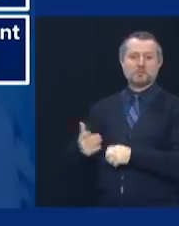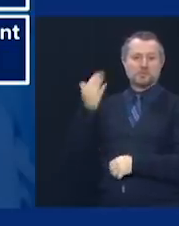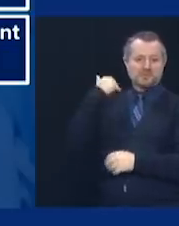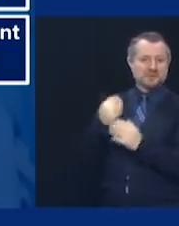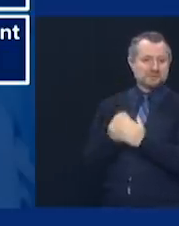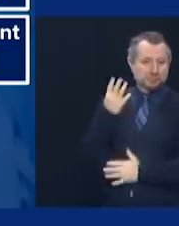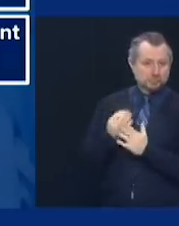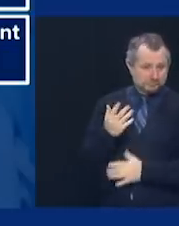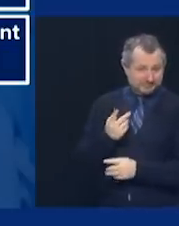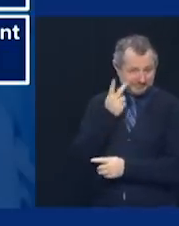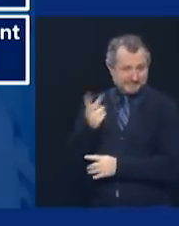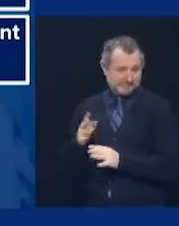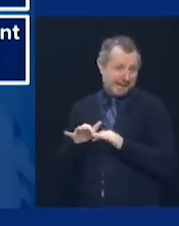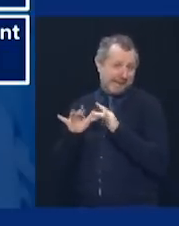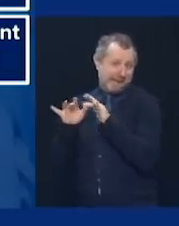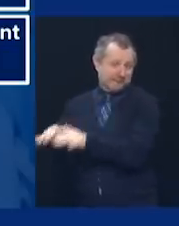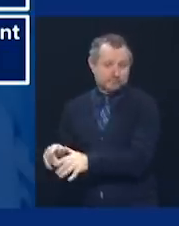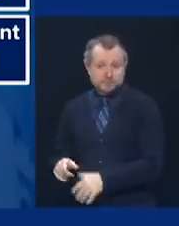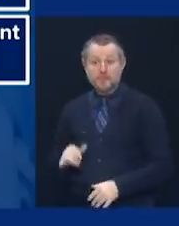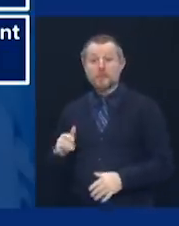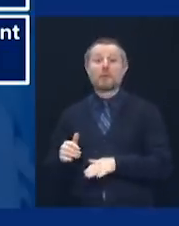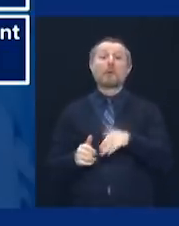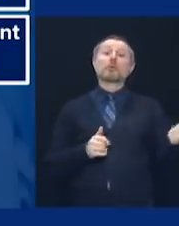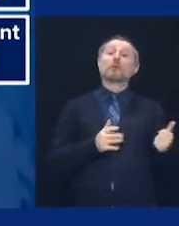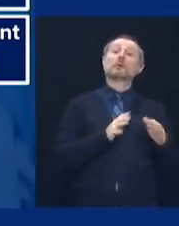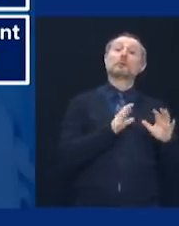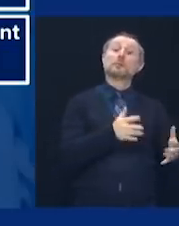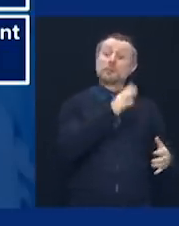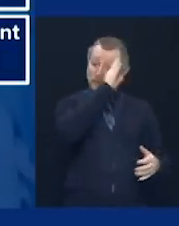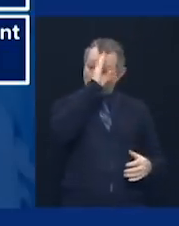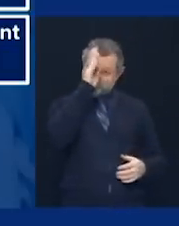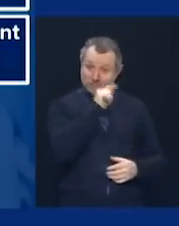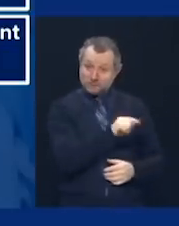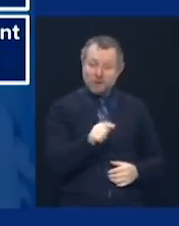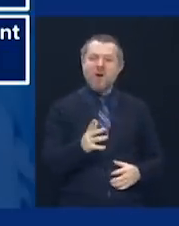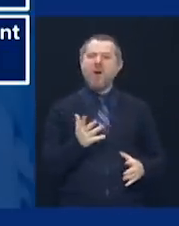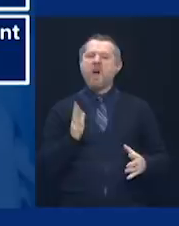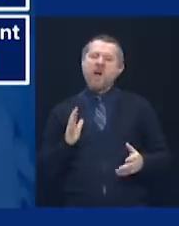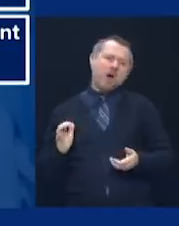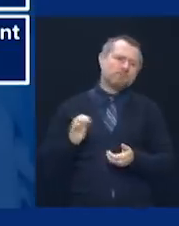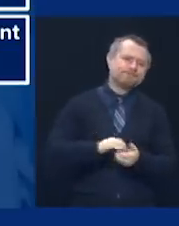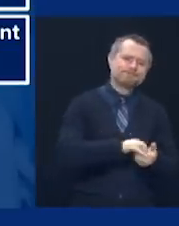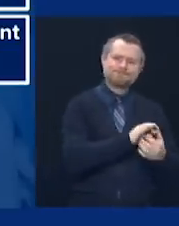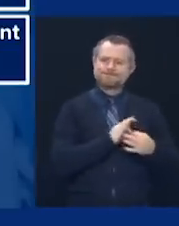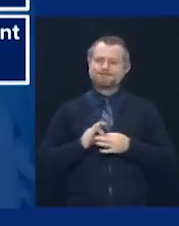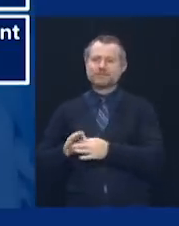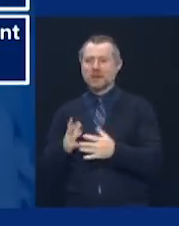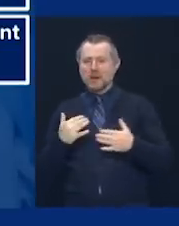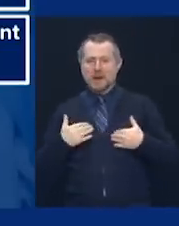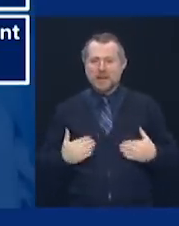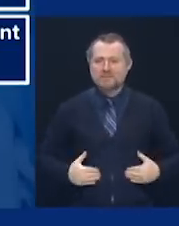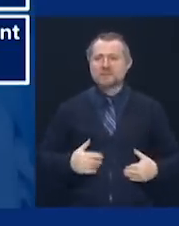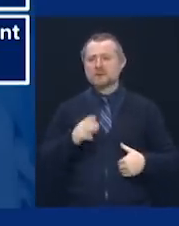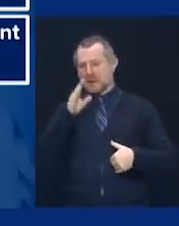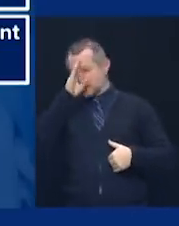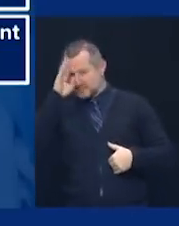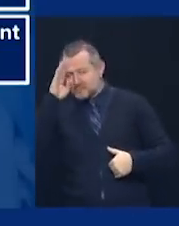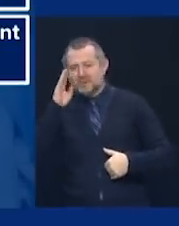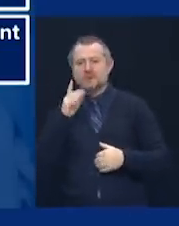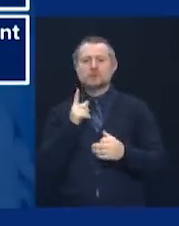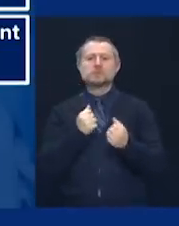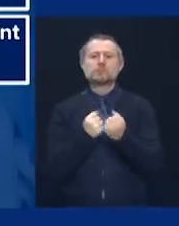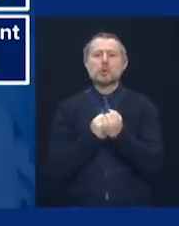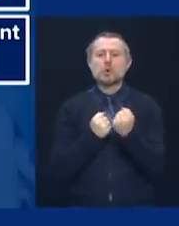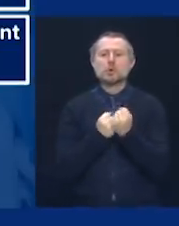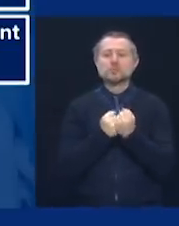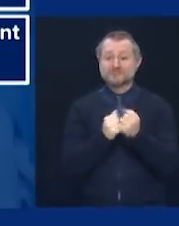The other hospitals are coordinating with health and hospitals to back them up if there's a